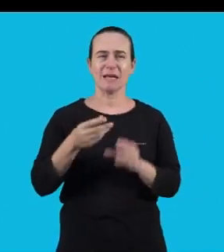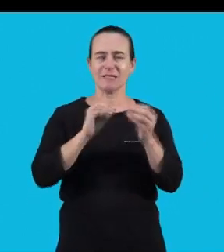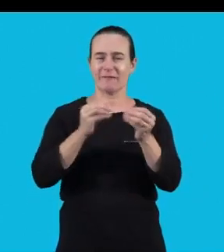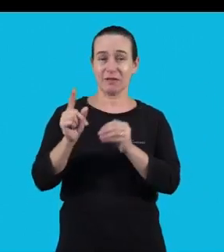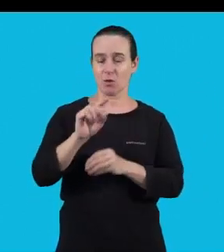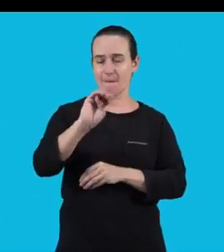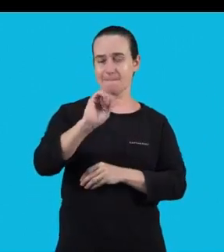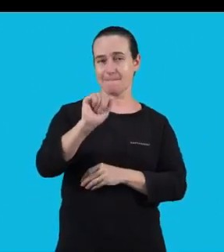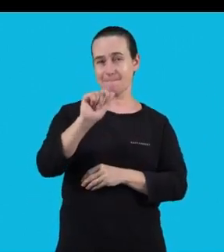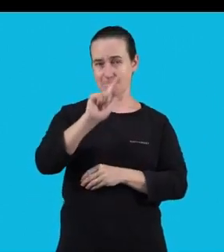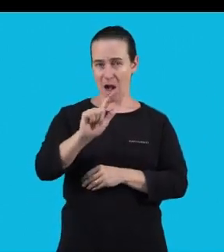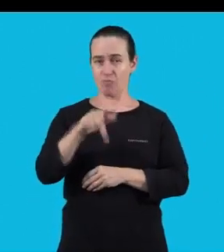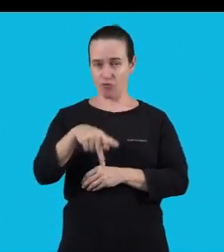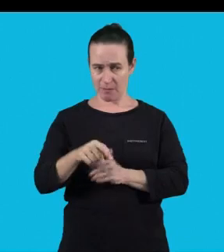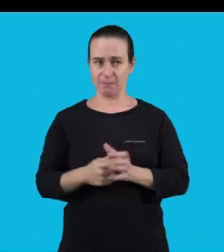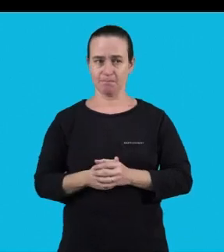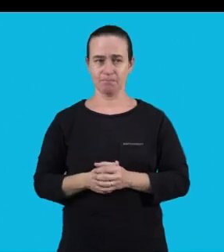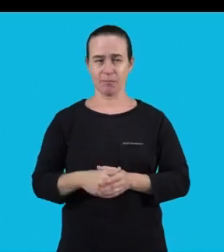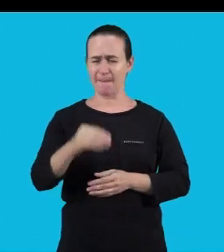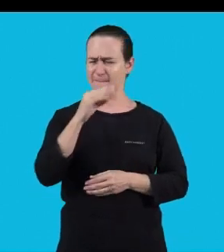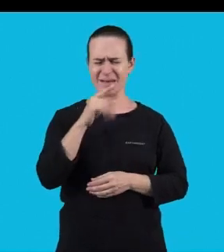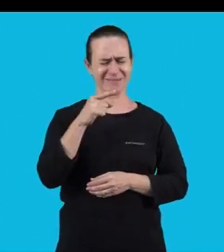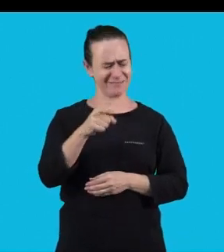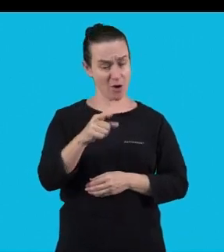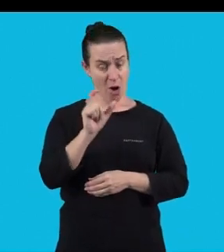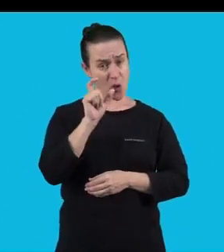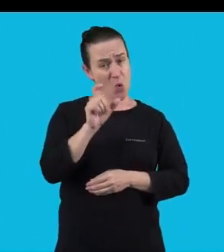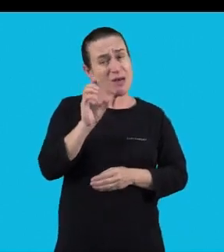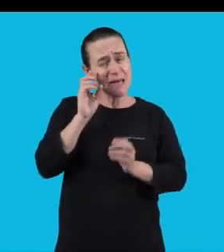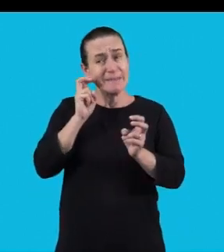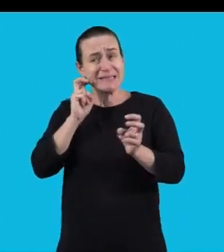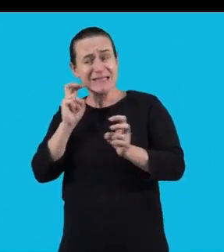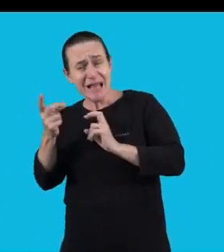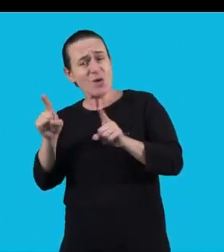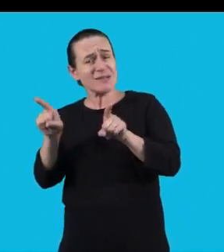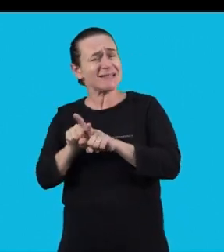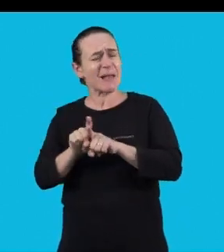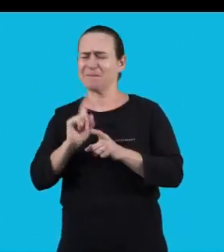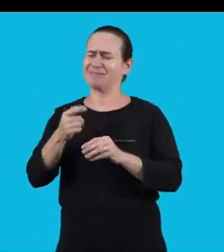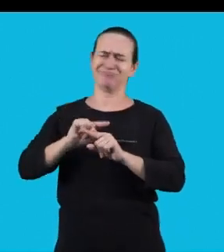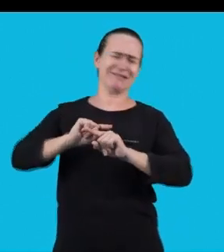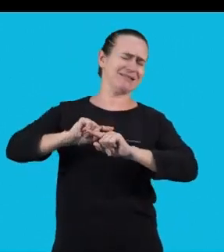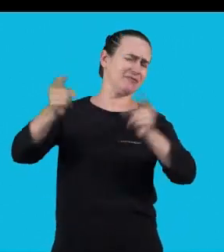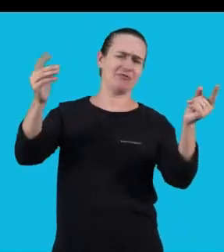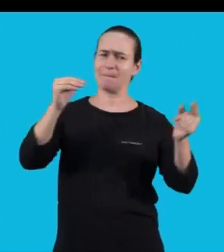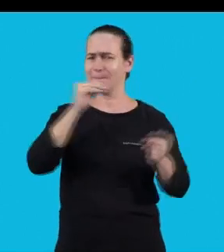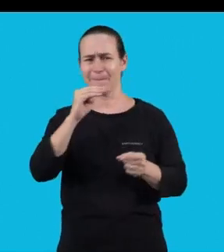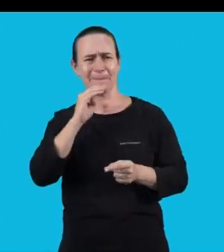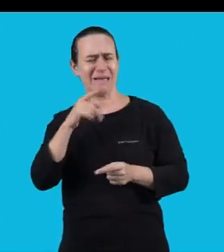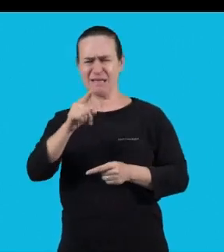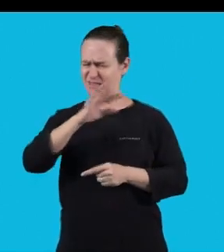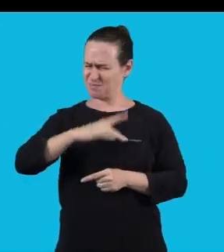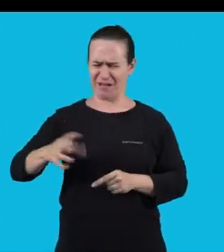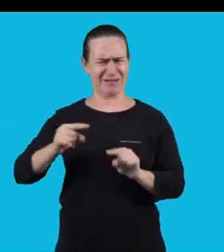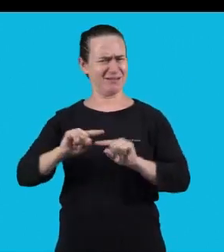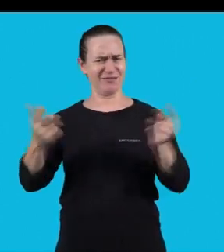correct the malapropism. That, of course, is when an incorrect word that sounds similar to the word is used, but it means something different and it is